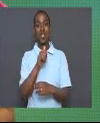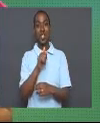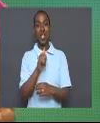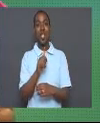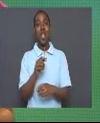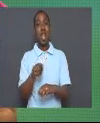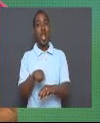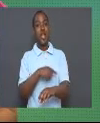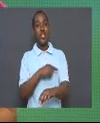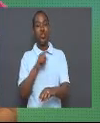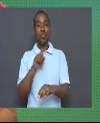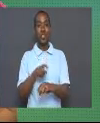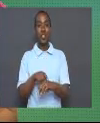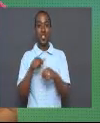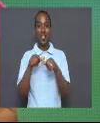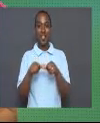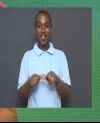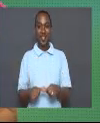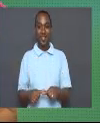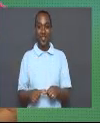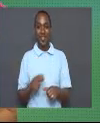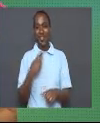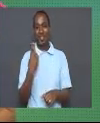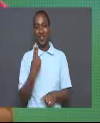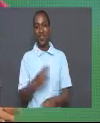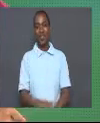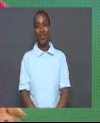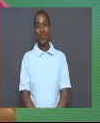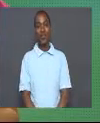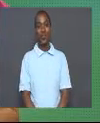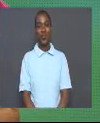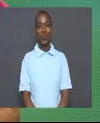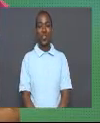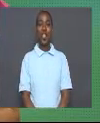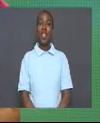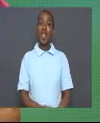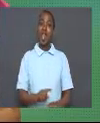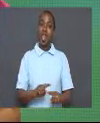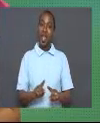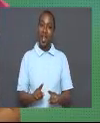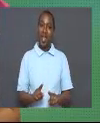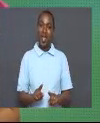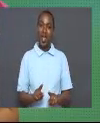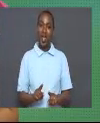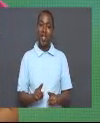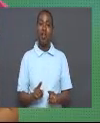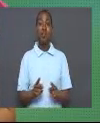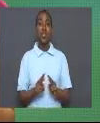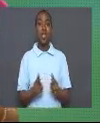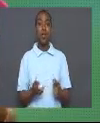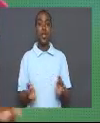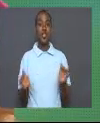time and is safe to eat. However, it is